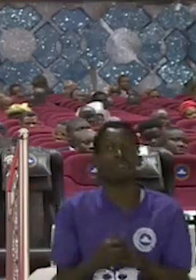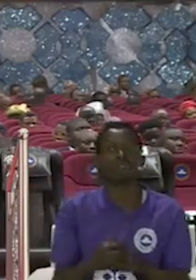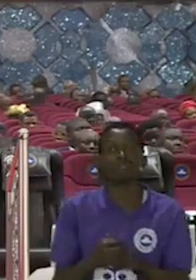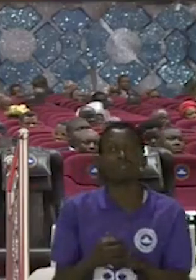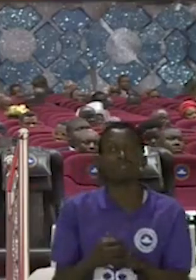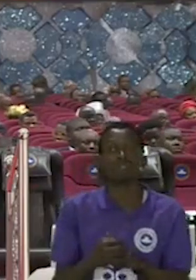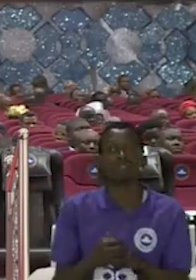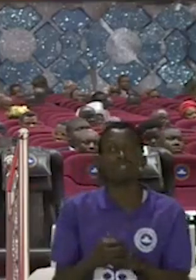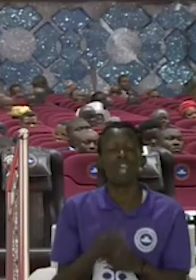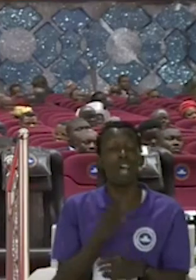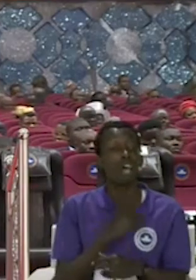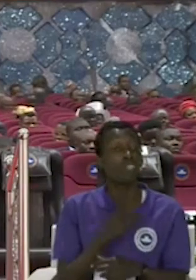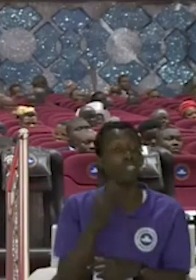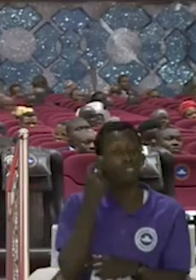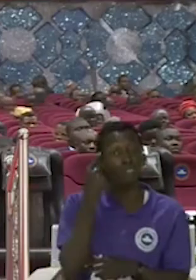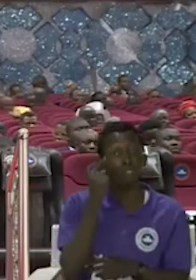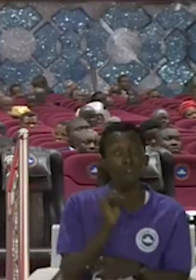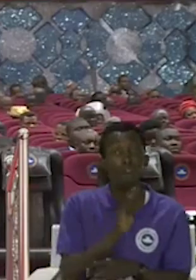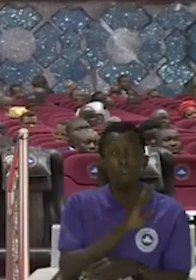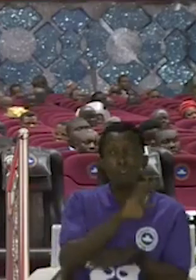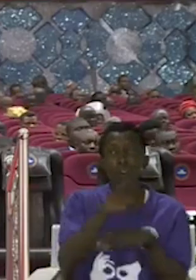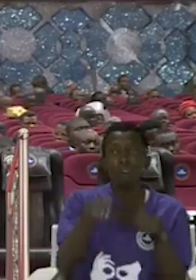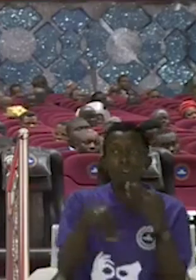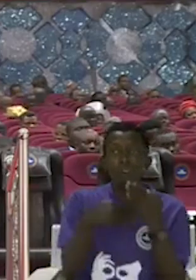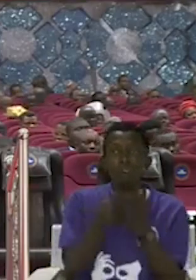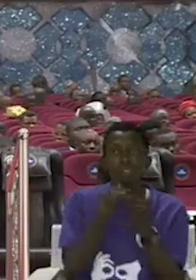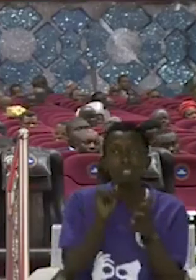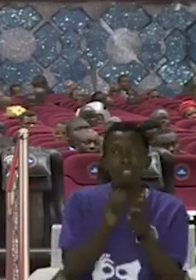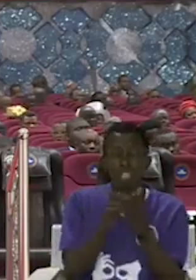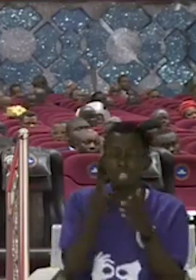And I found that one of the most,